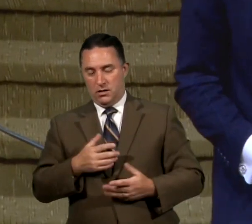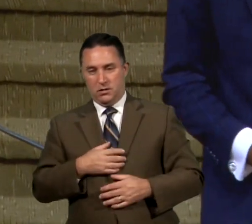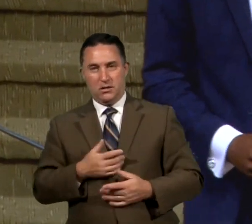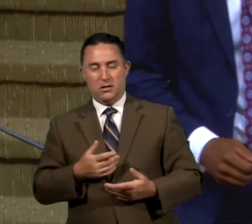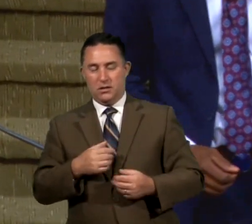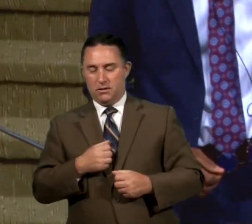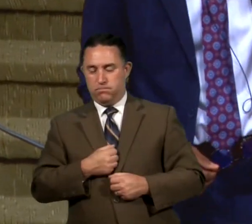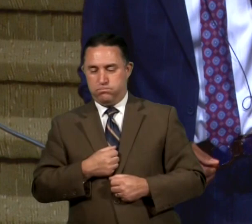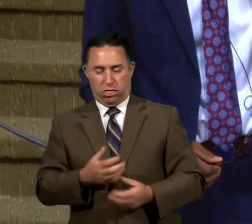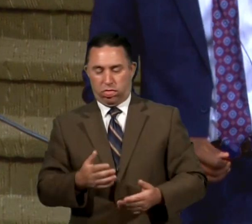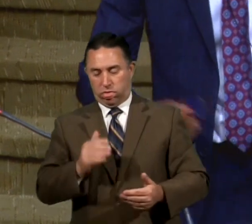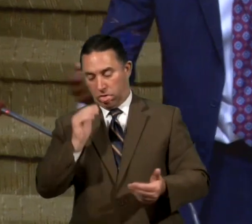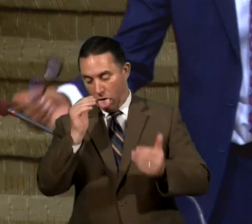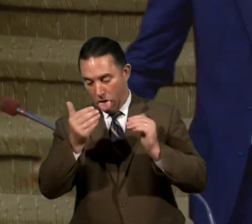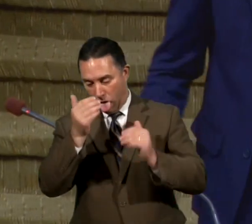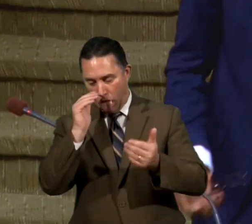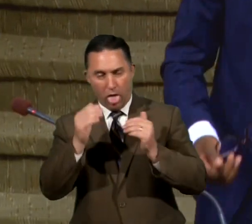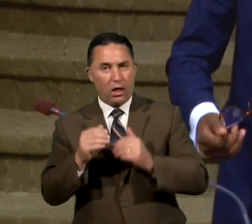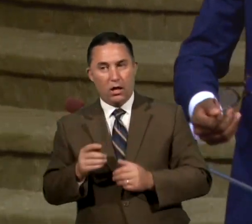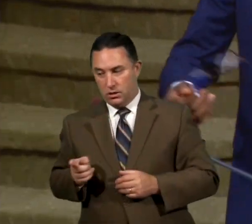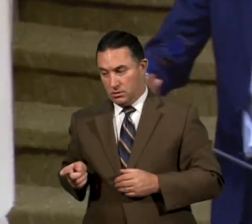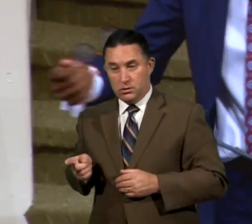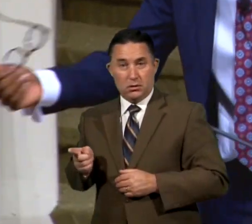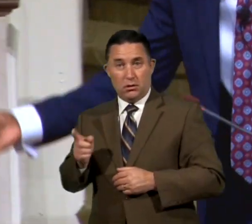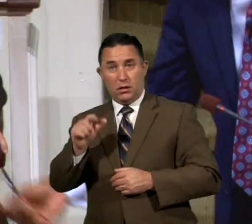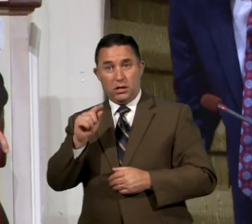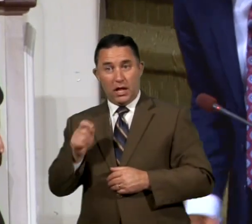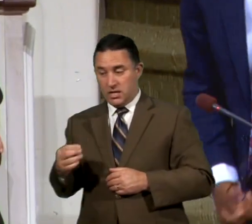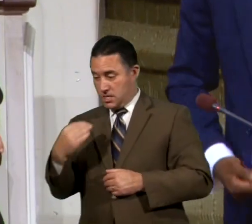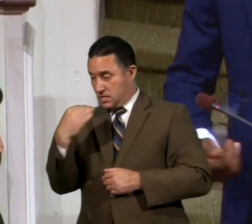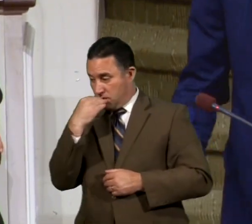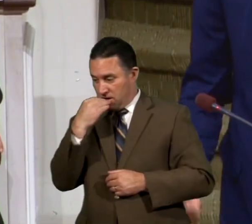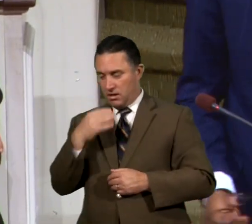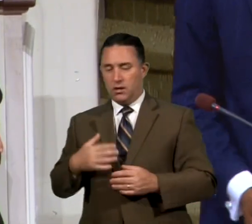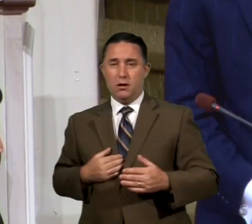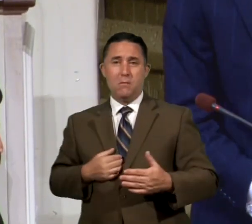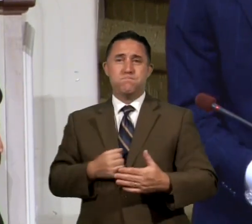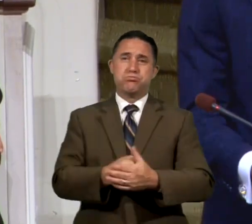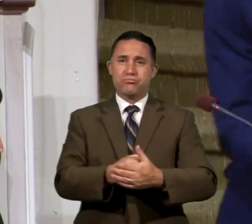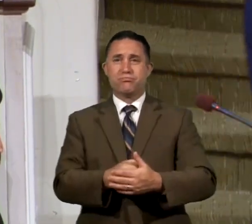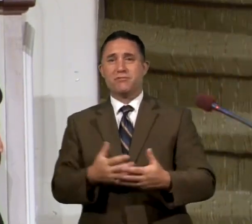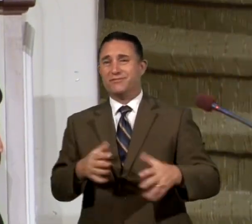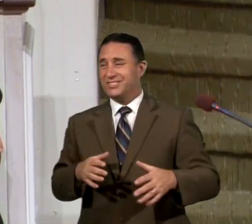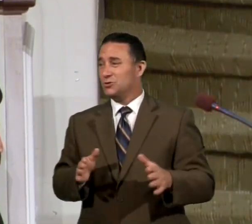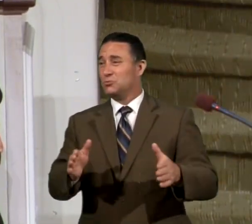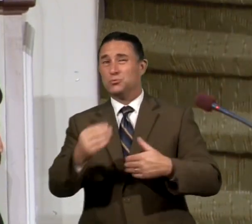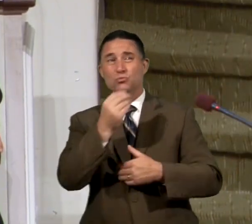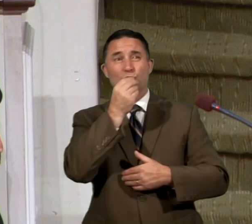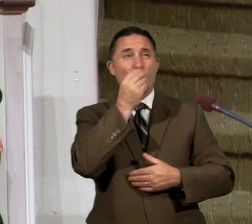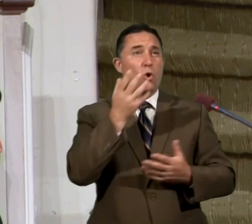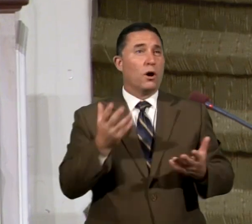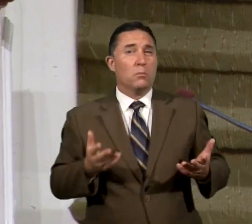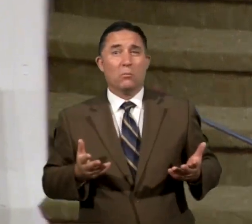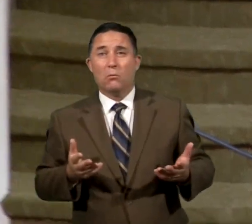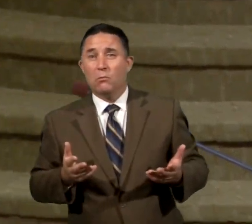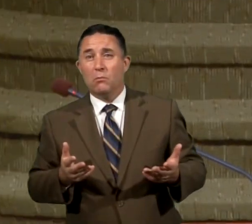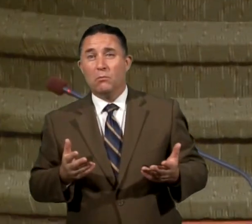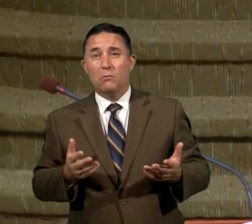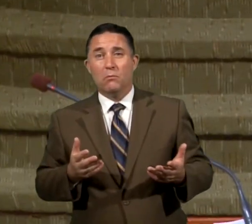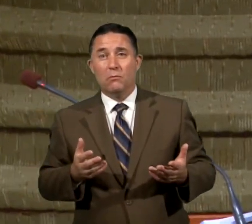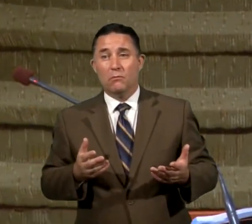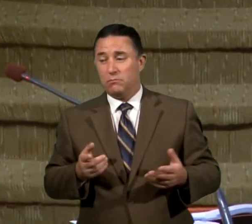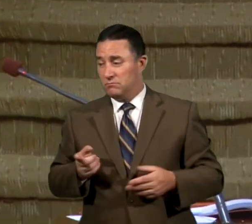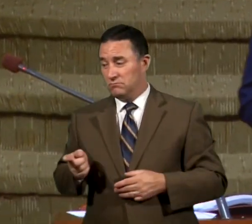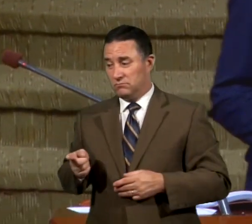you. It was late and he had ate, his belly was full, and the room was warm, and